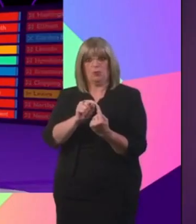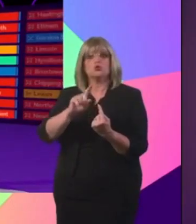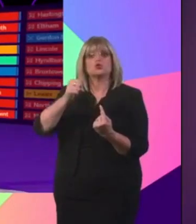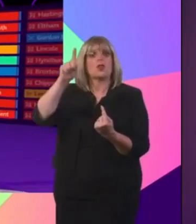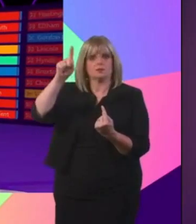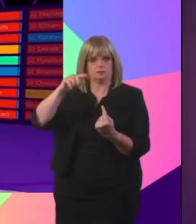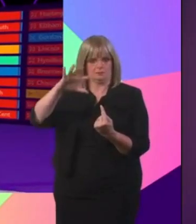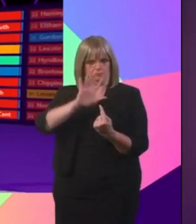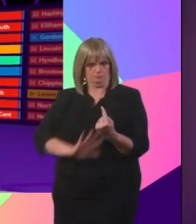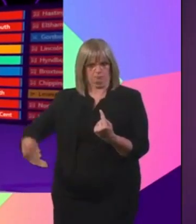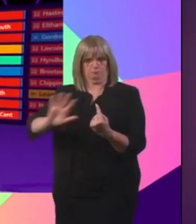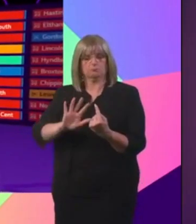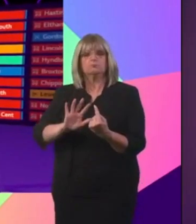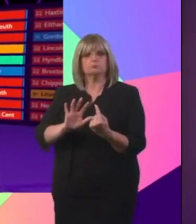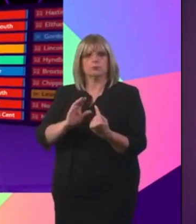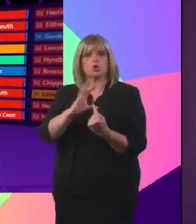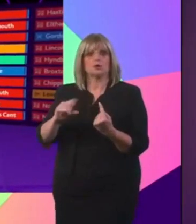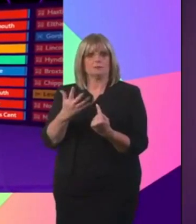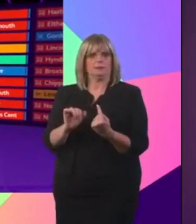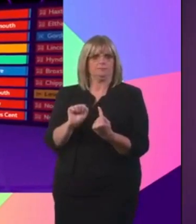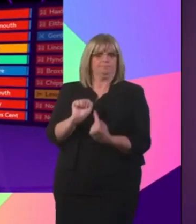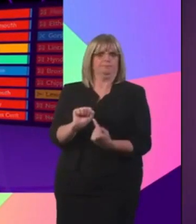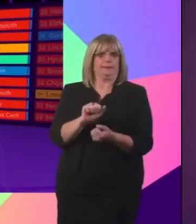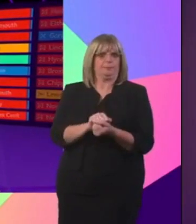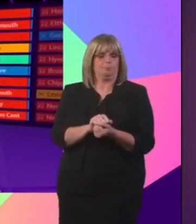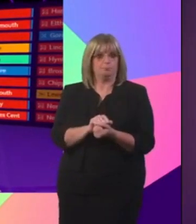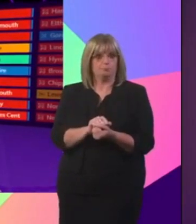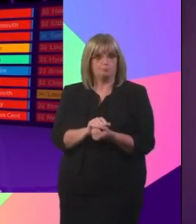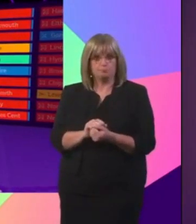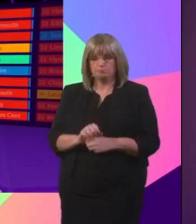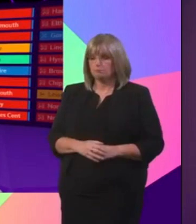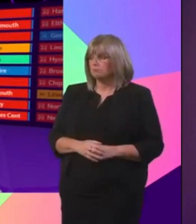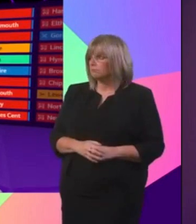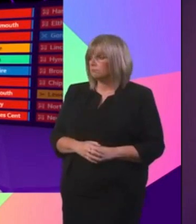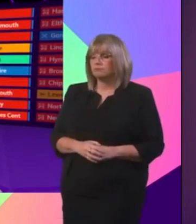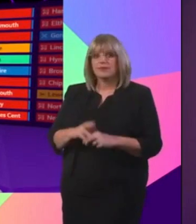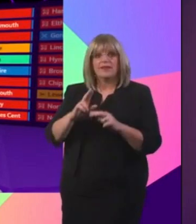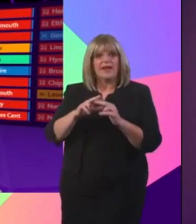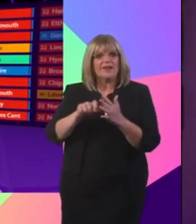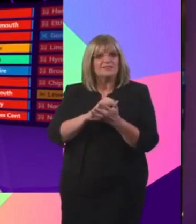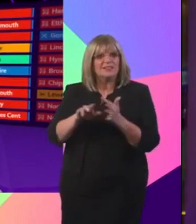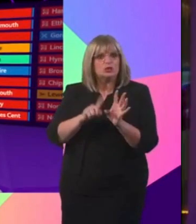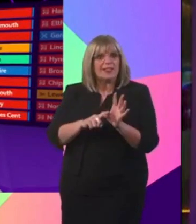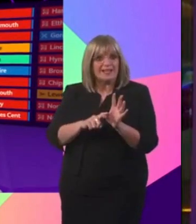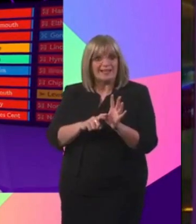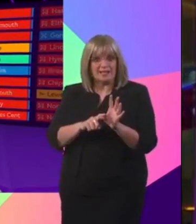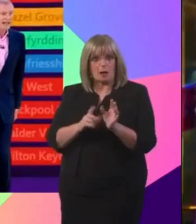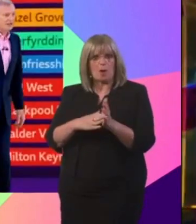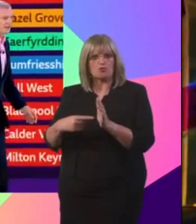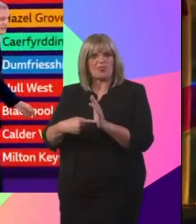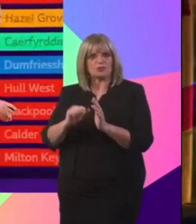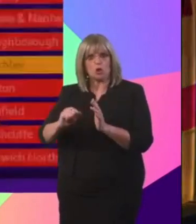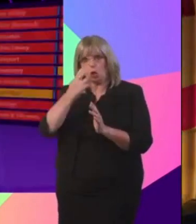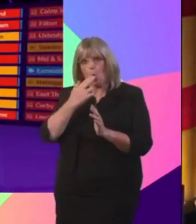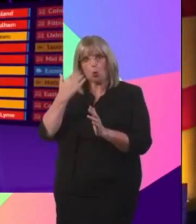don't actually keep. But I'm a man of my word. I don't break my word. So I should be writing. Ban Ki-moon reckons that it's all a force for world. Let's